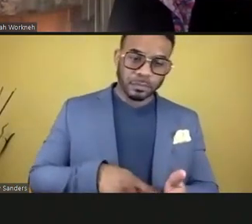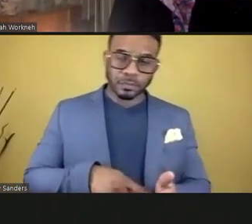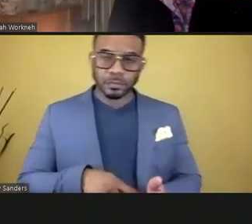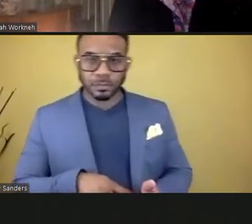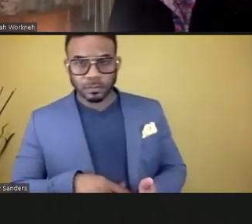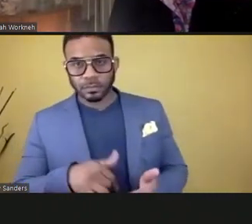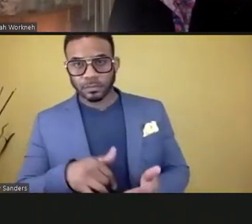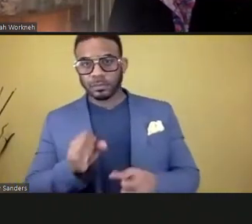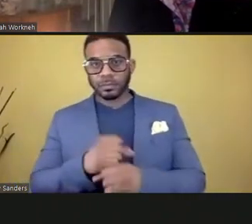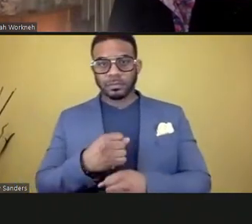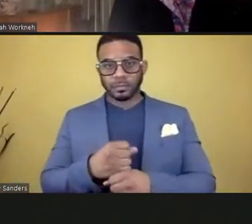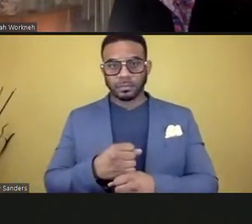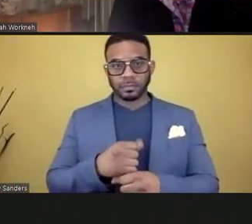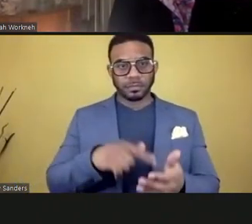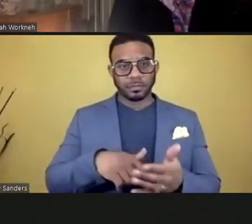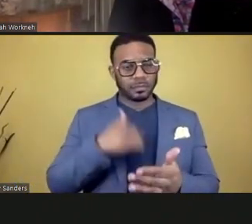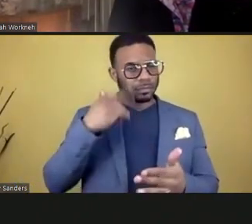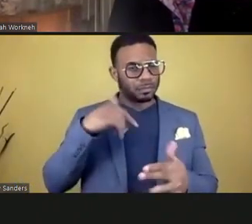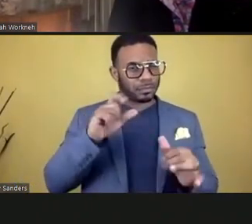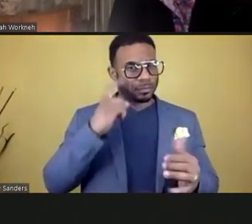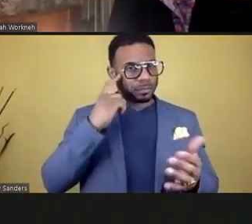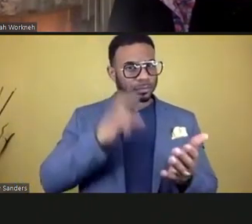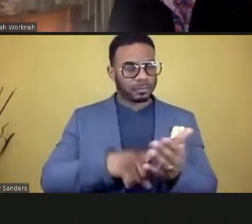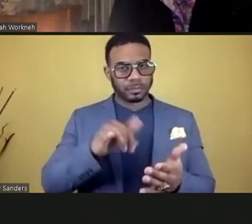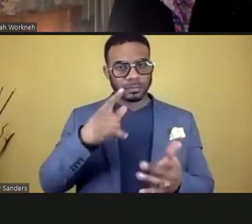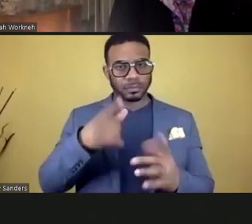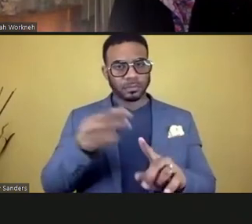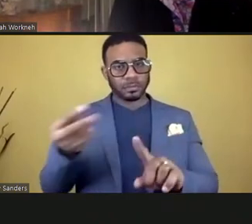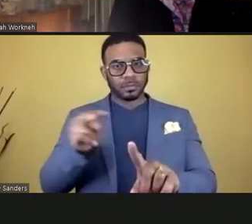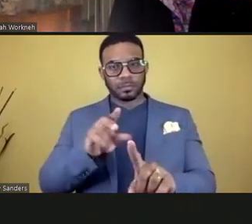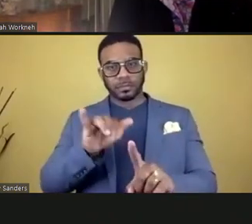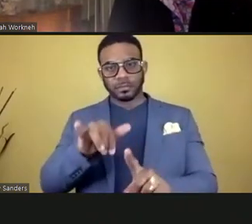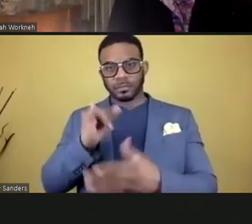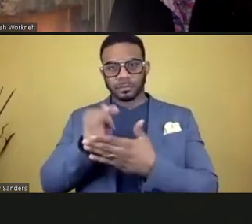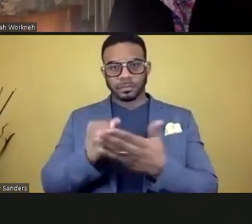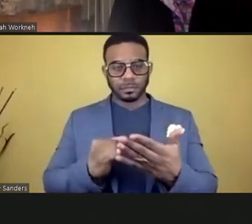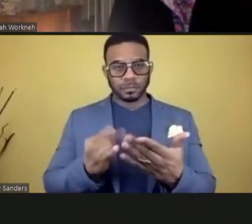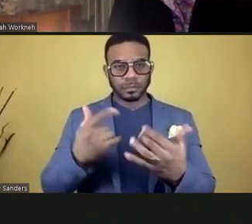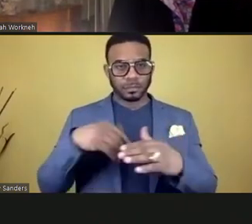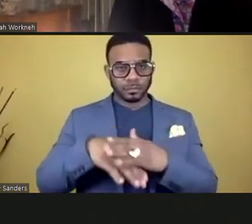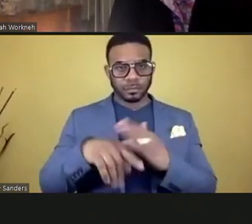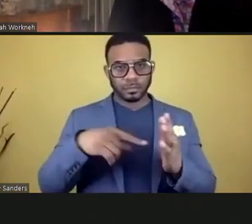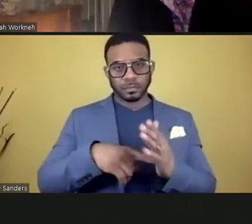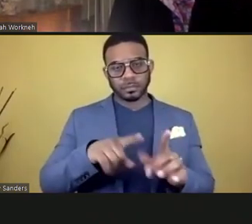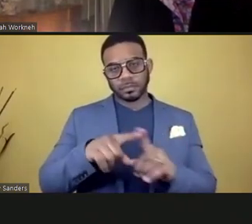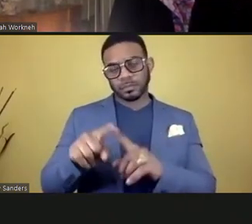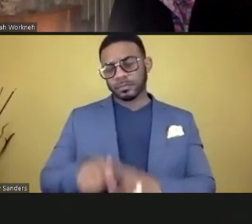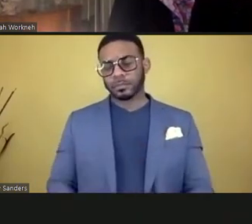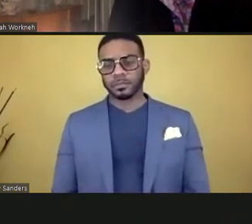has created this. And I just think we need to acknowledge that from the perspective of the artists coming into it too.